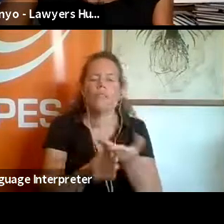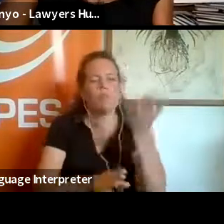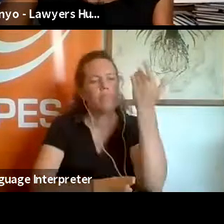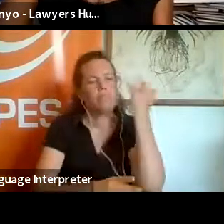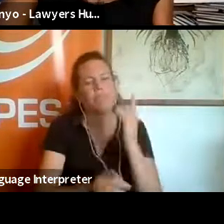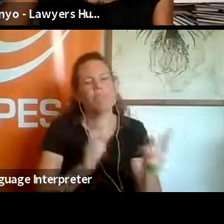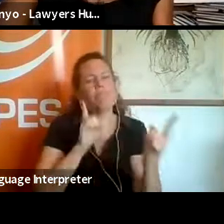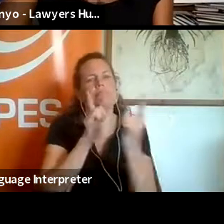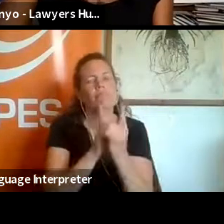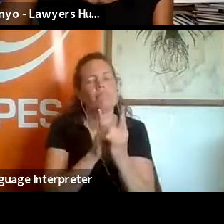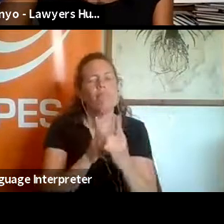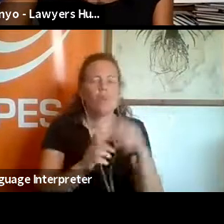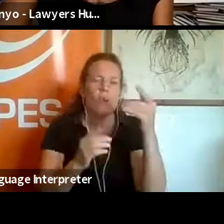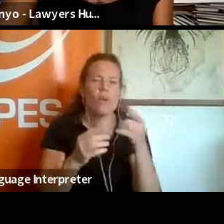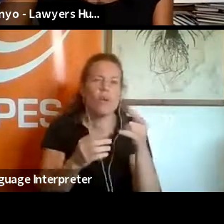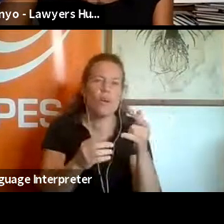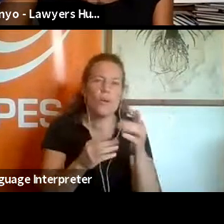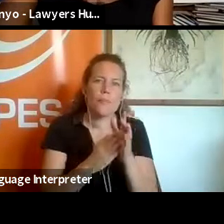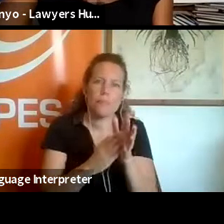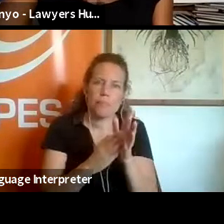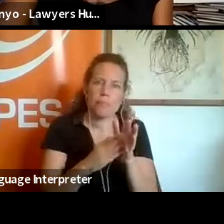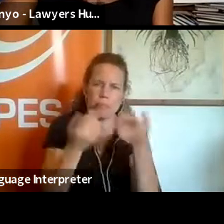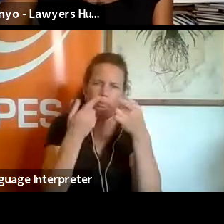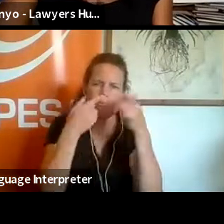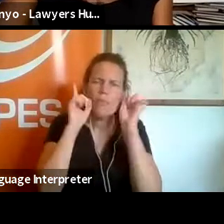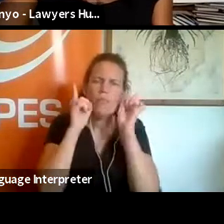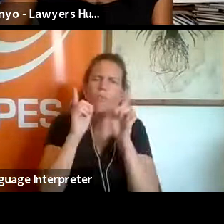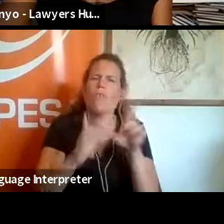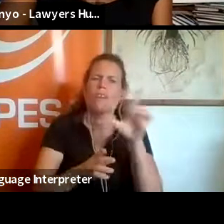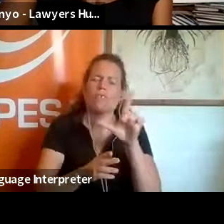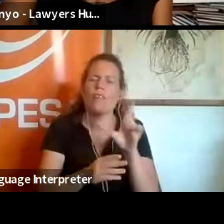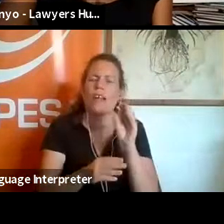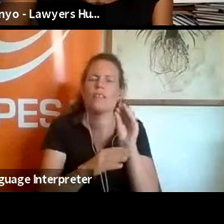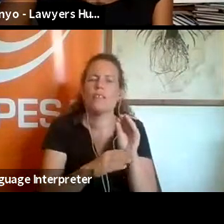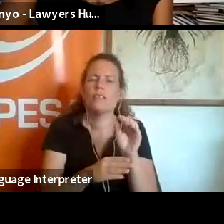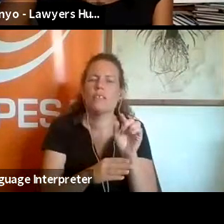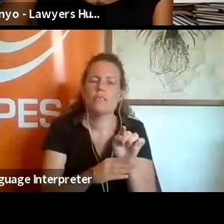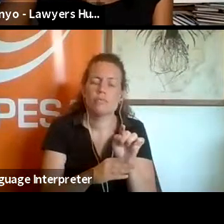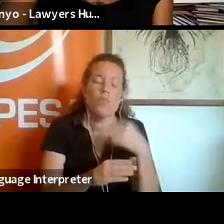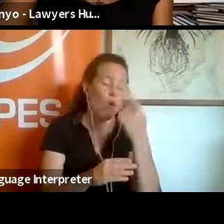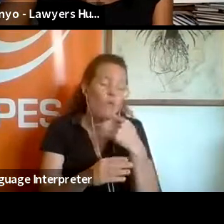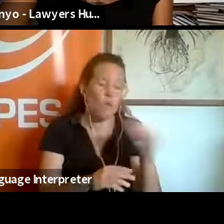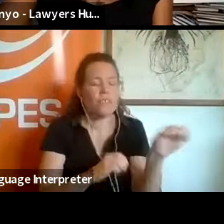Professor Land, who I think was also part of the people who were involved